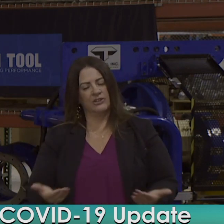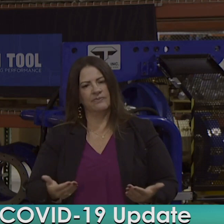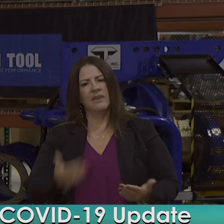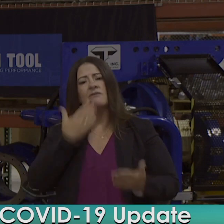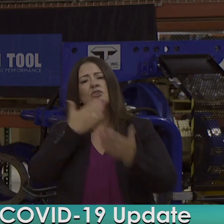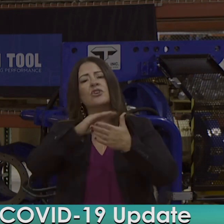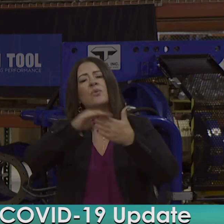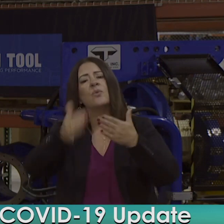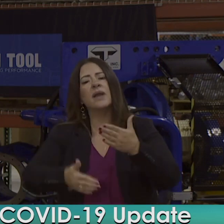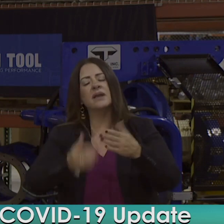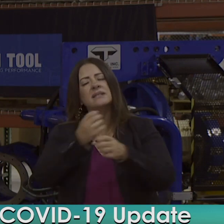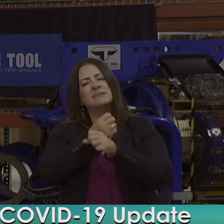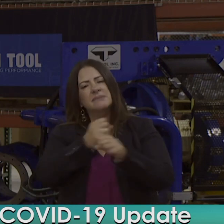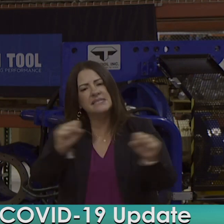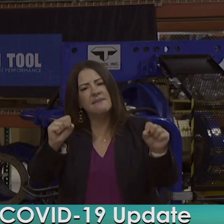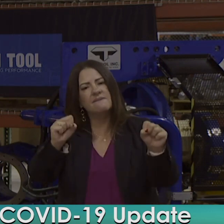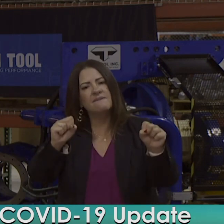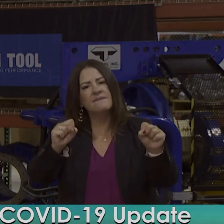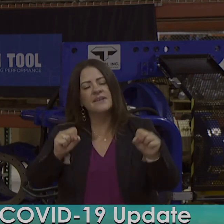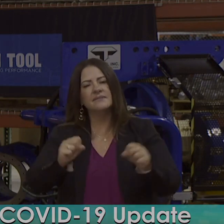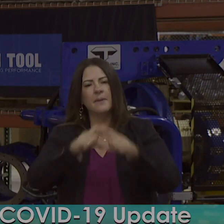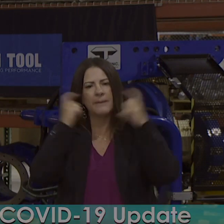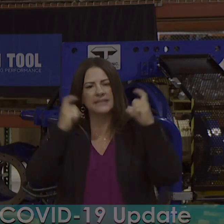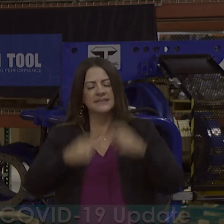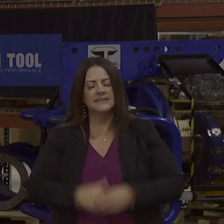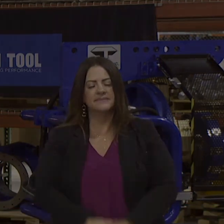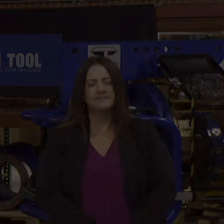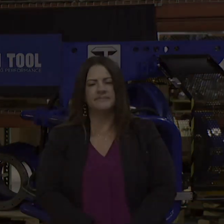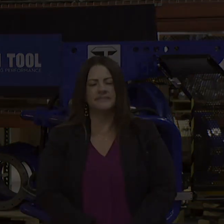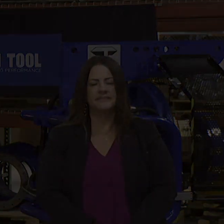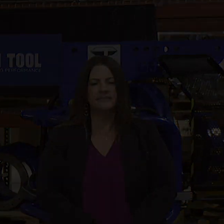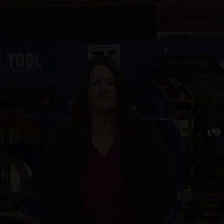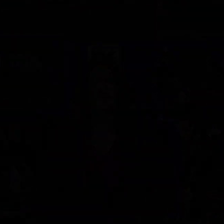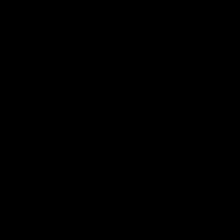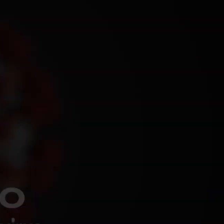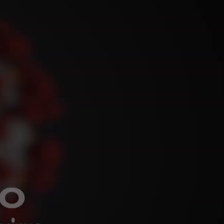good weekend, everybody. Stay safe. Wear a mask.